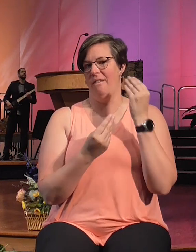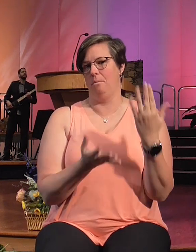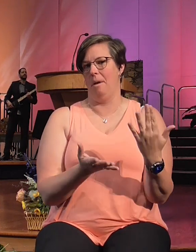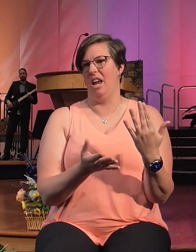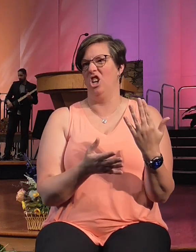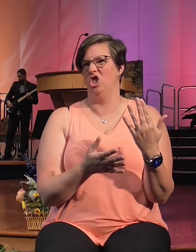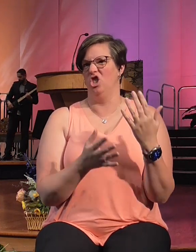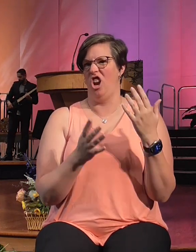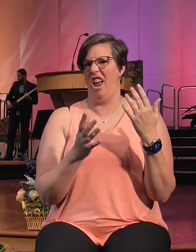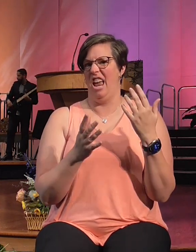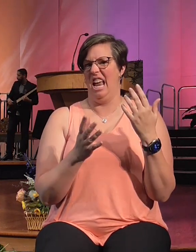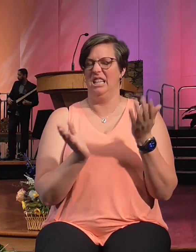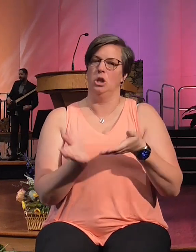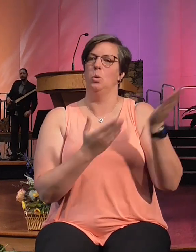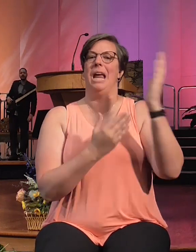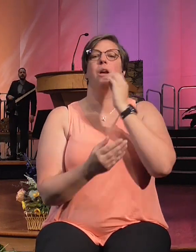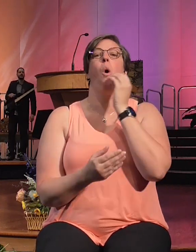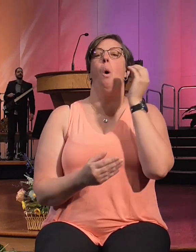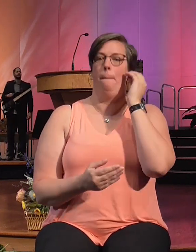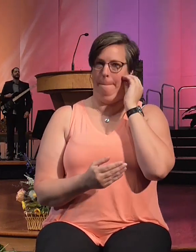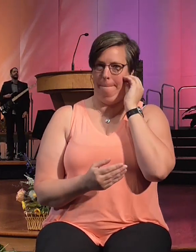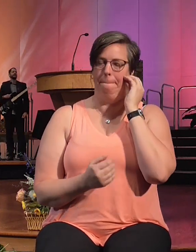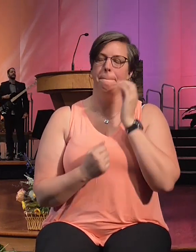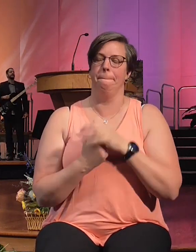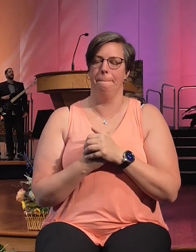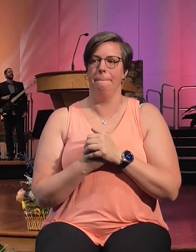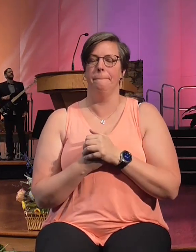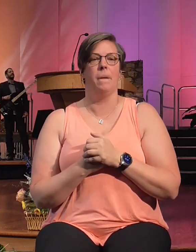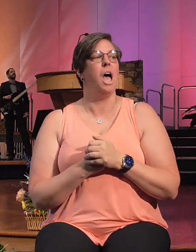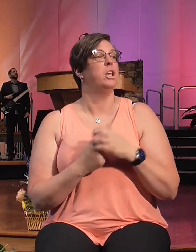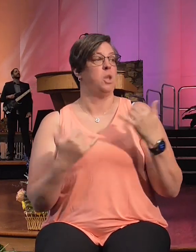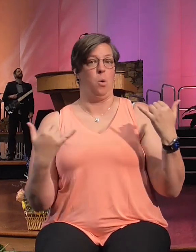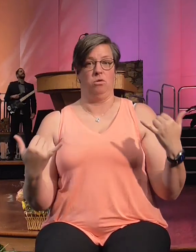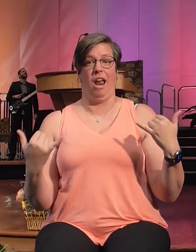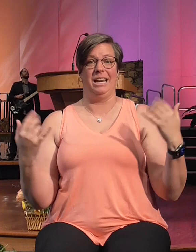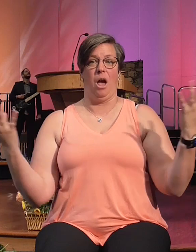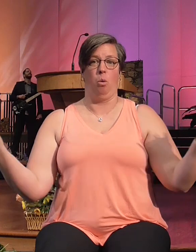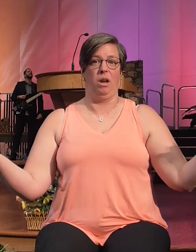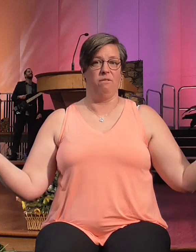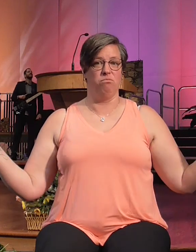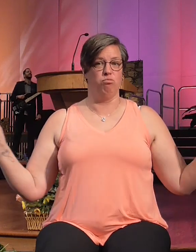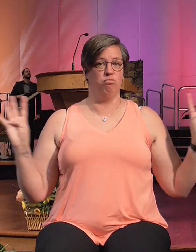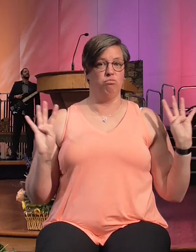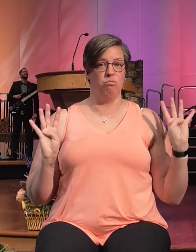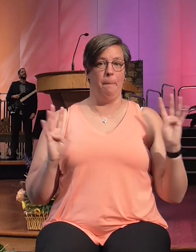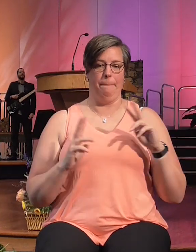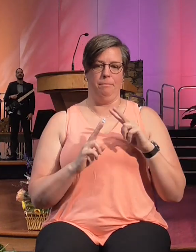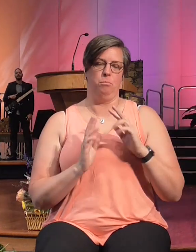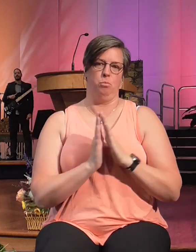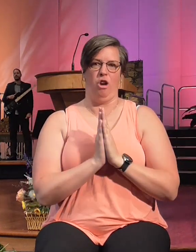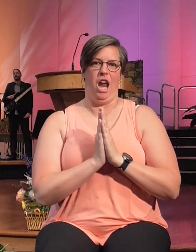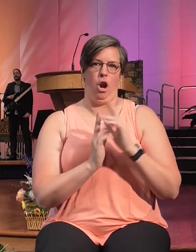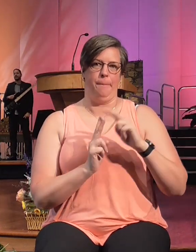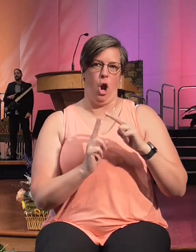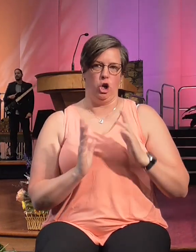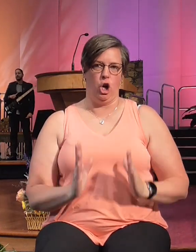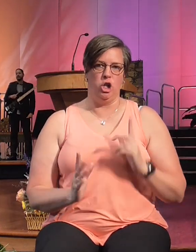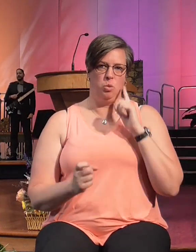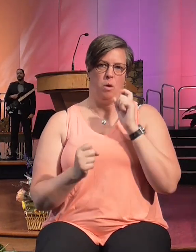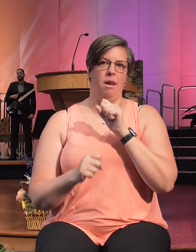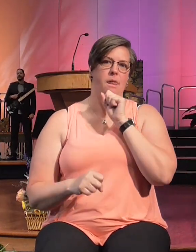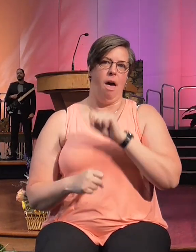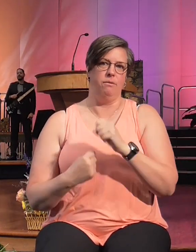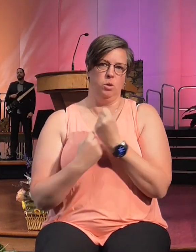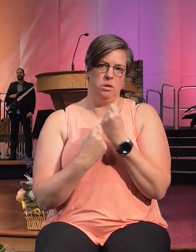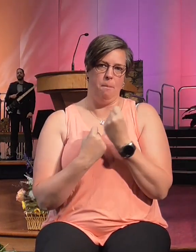of our lobby to take home with you as well. Our prayer practitioners are making their way down front, and they would love to support you in